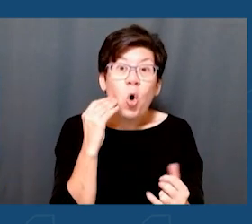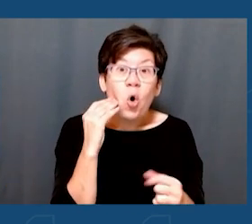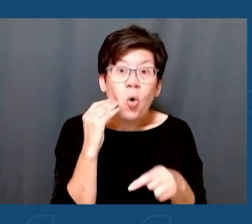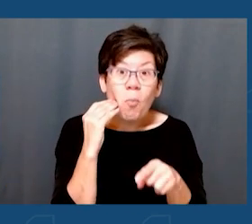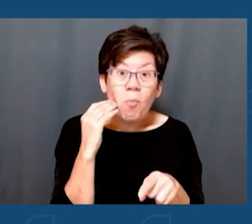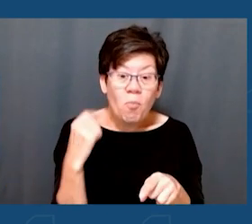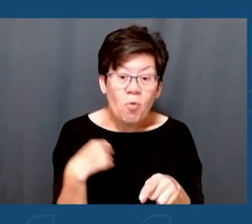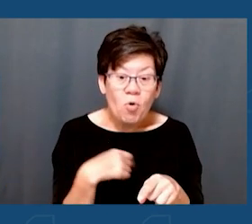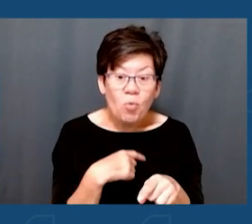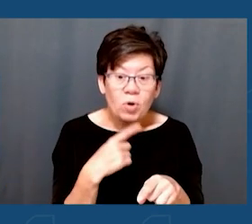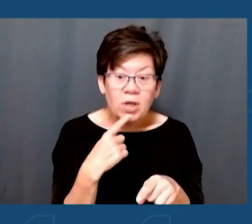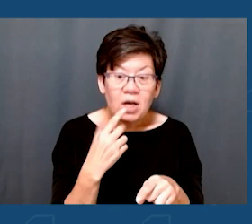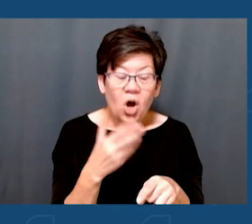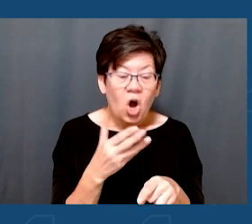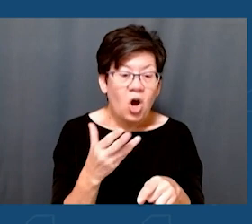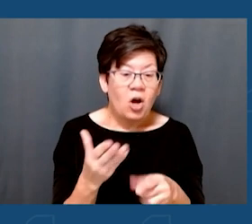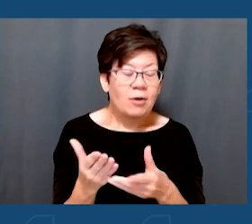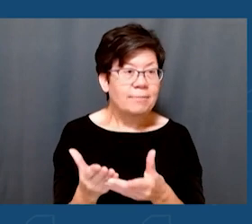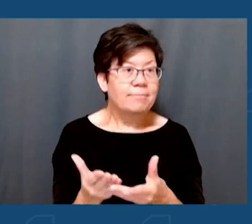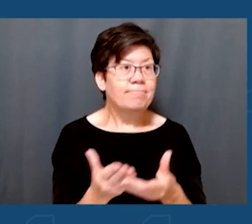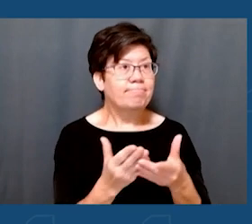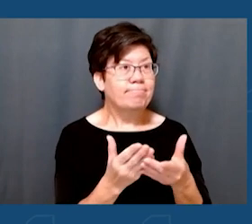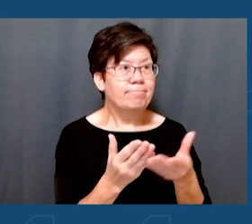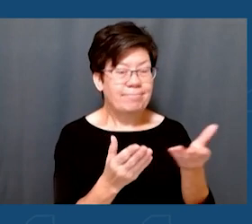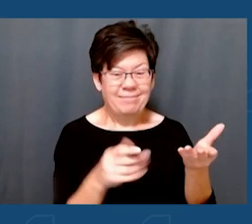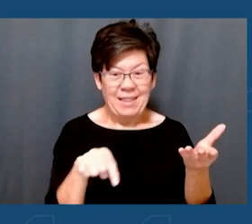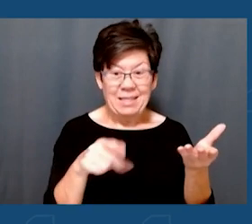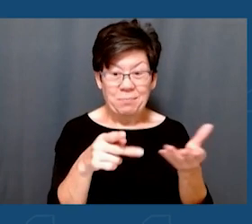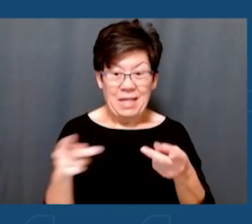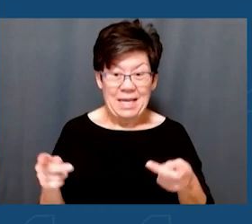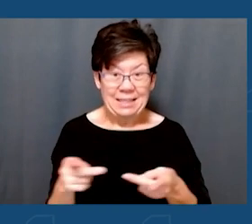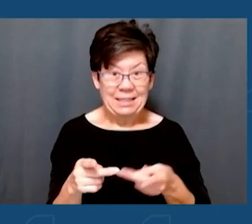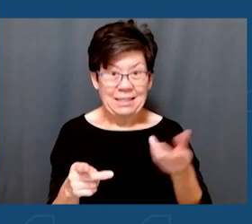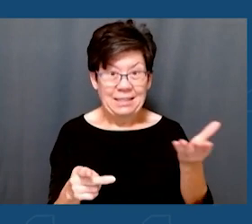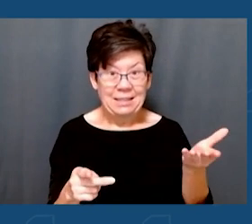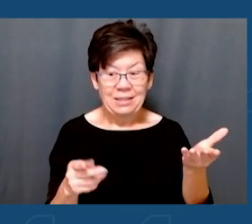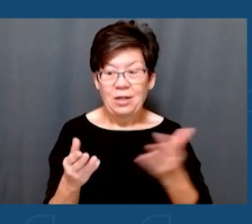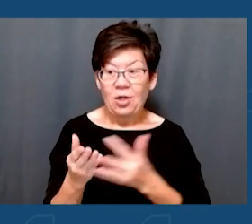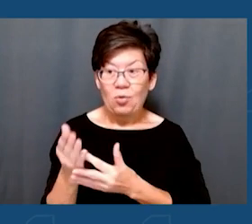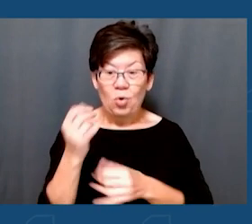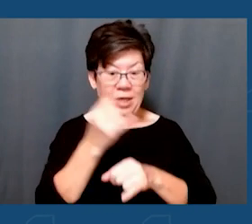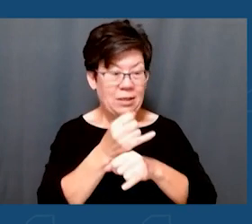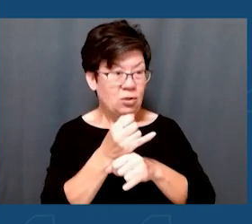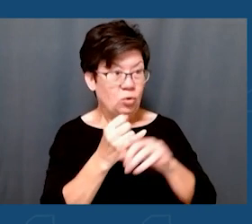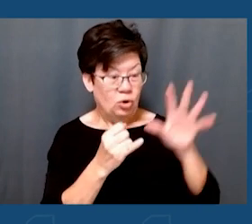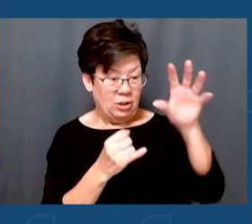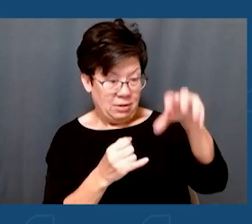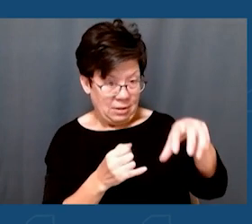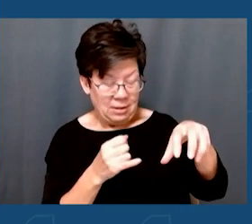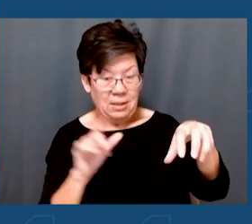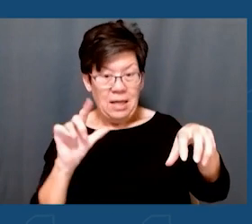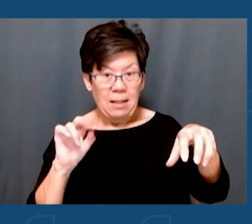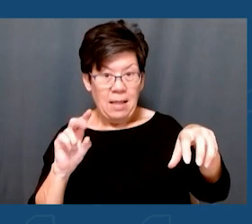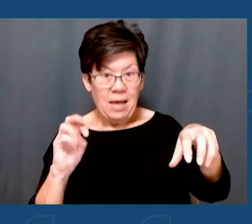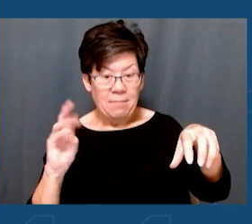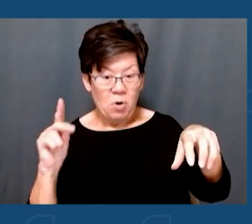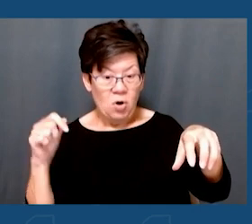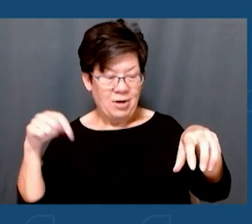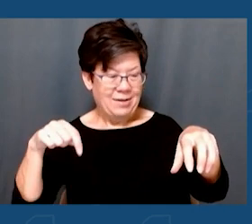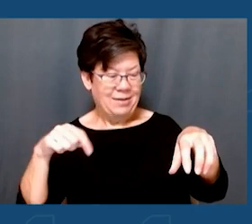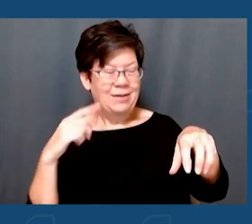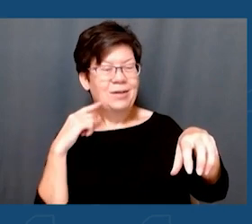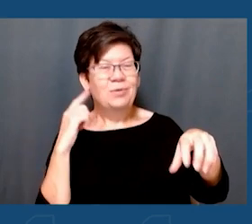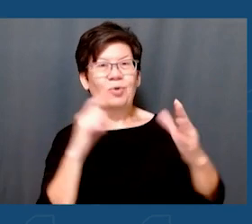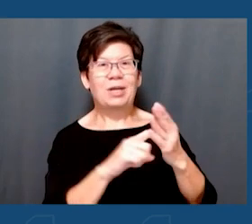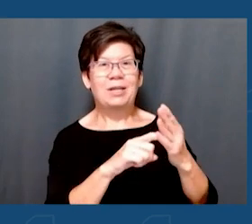it as recognizing this place through this institution and through this landmark. So it really is exciting to